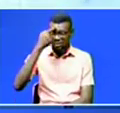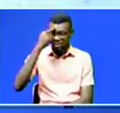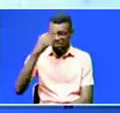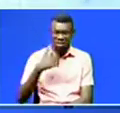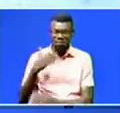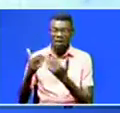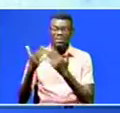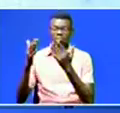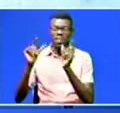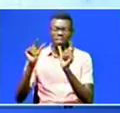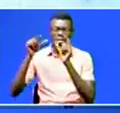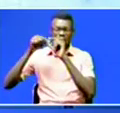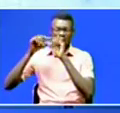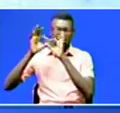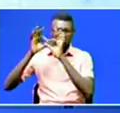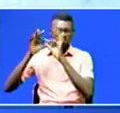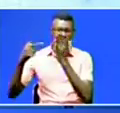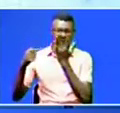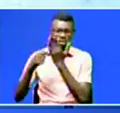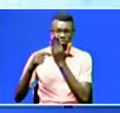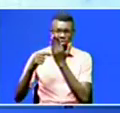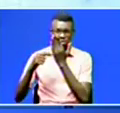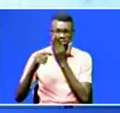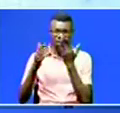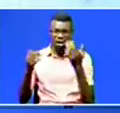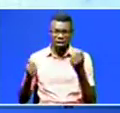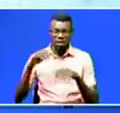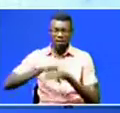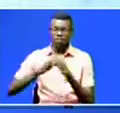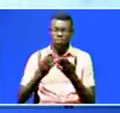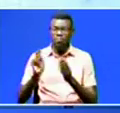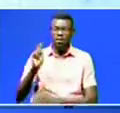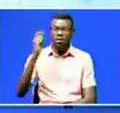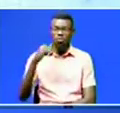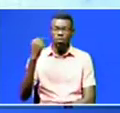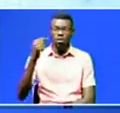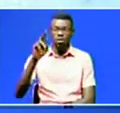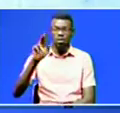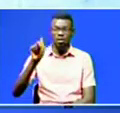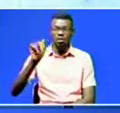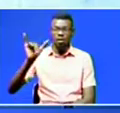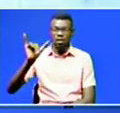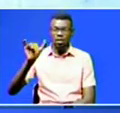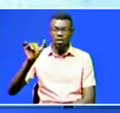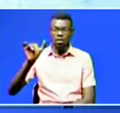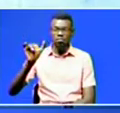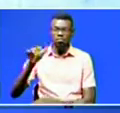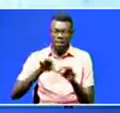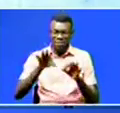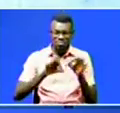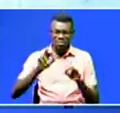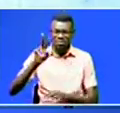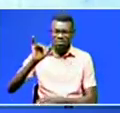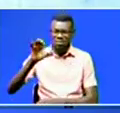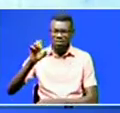laser-assisted corneal transplant technology is only available in Kenya. Ray Polo reports Victor's vision troubles and